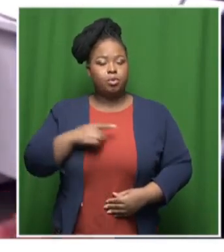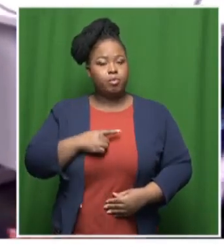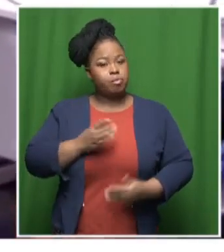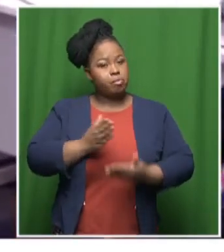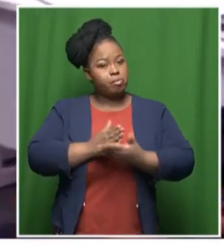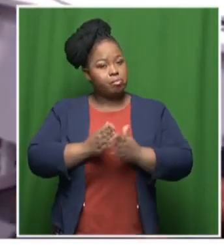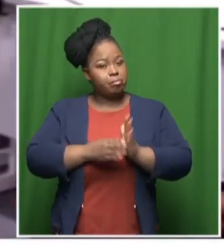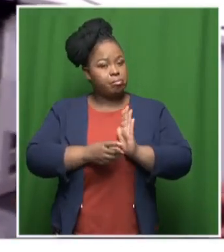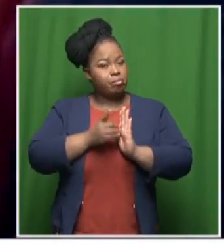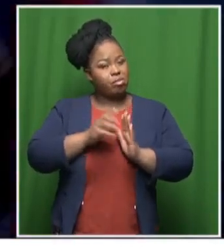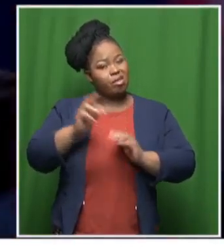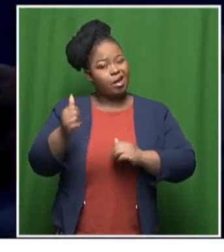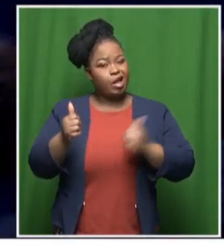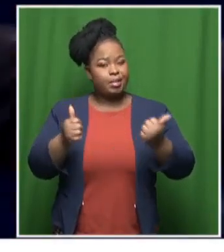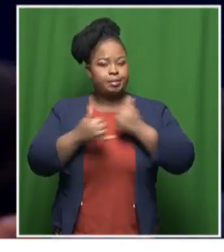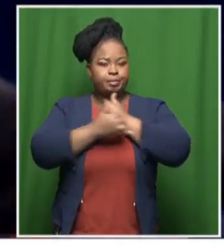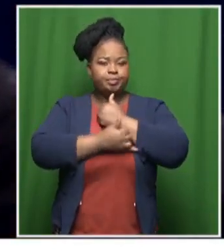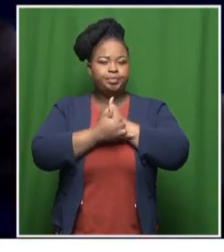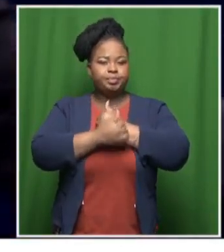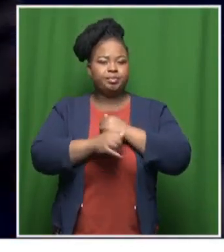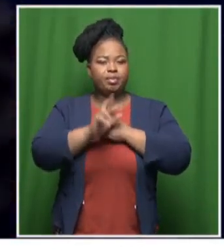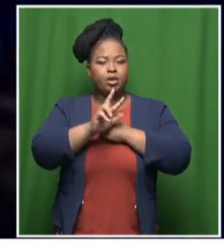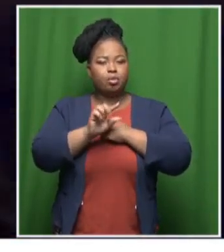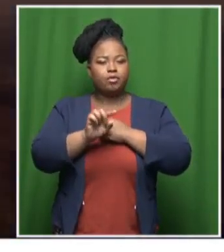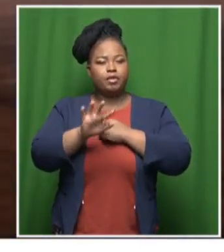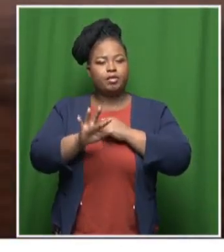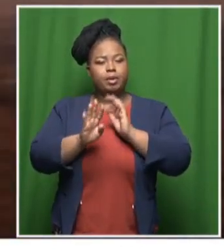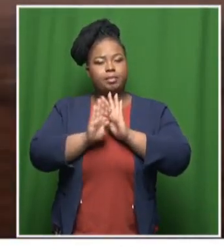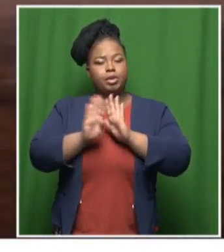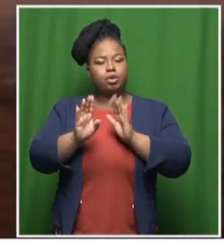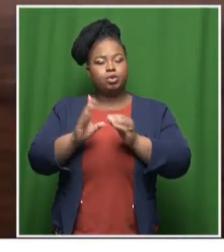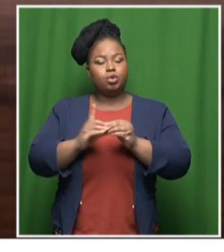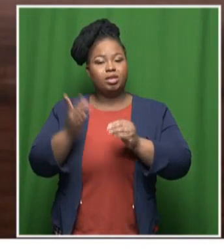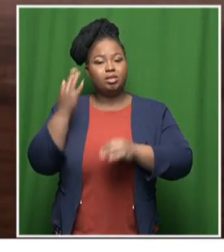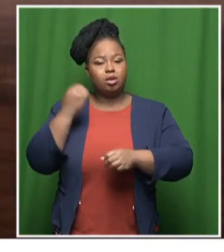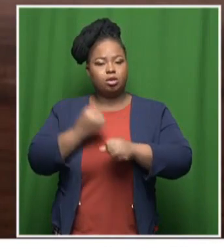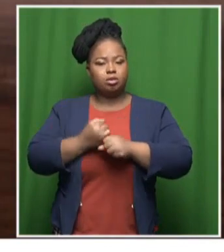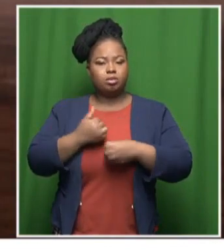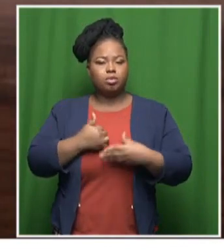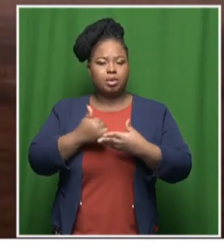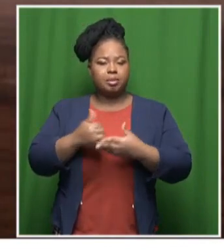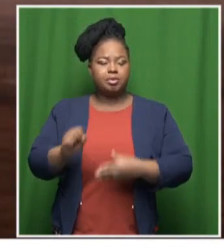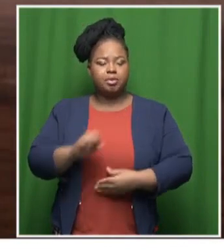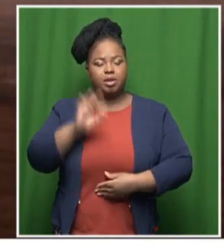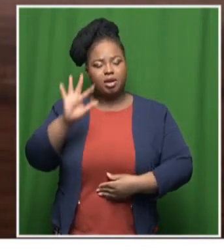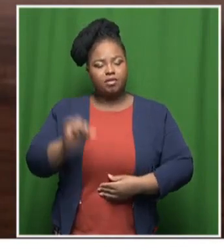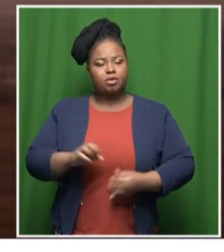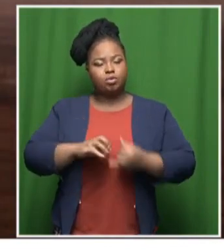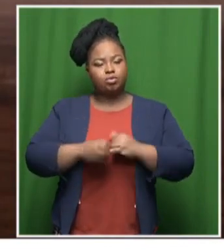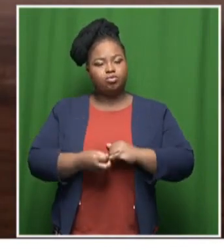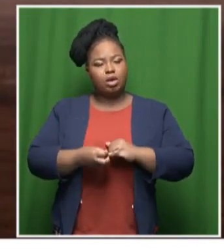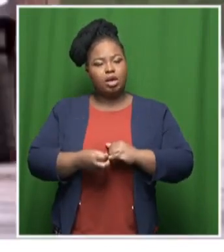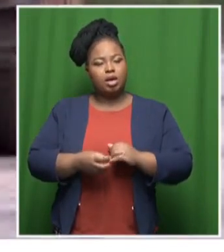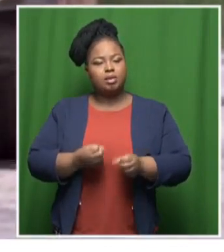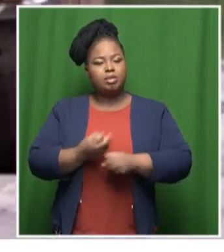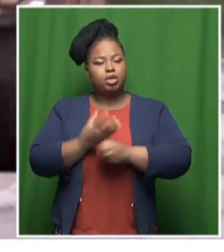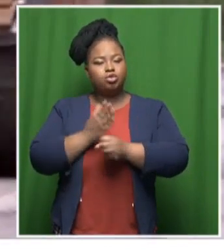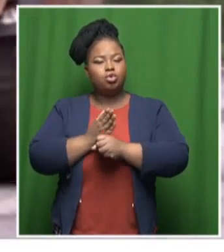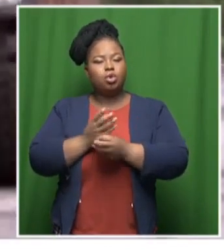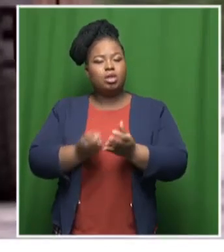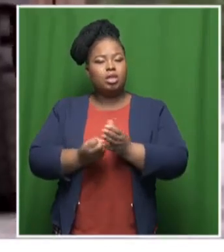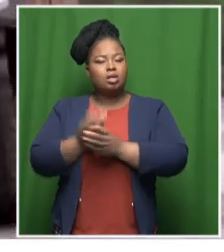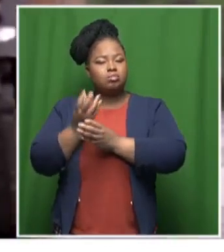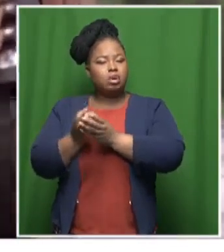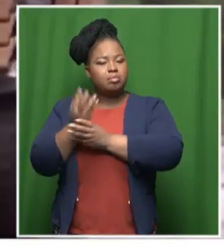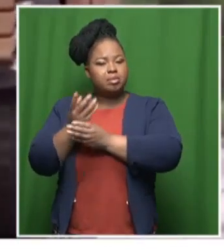developed nations pledged $8.5 billion last year to help South Africa cut back greenhouse gas emissions. The